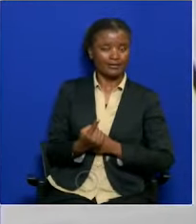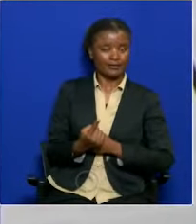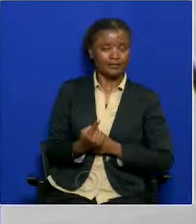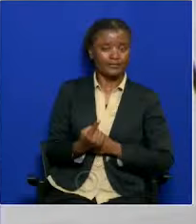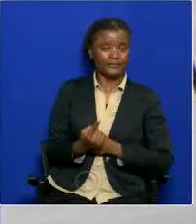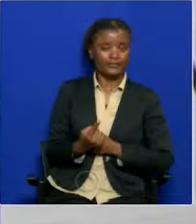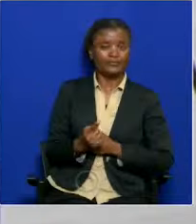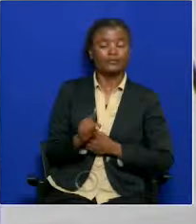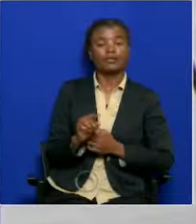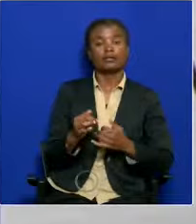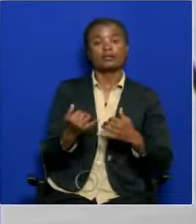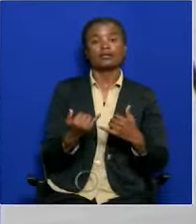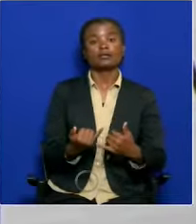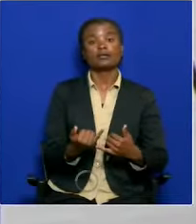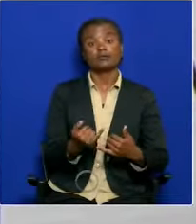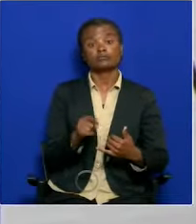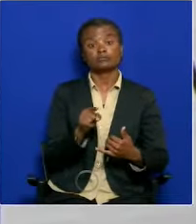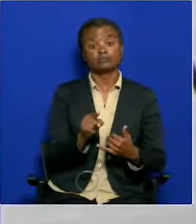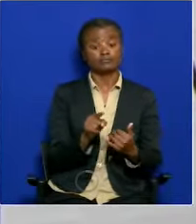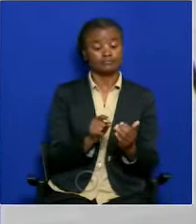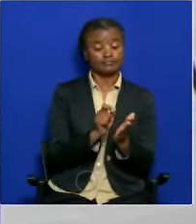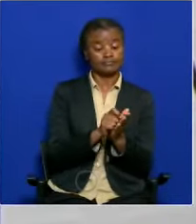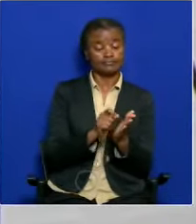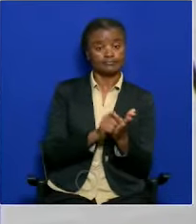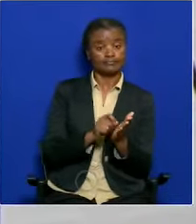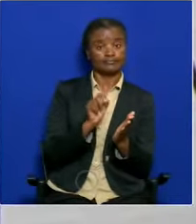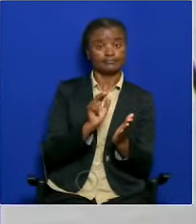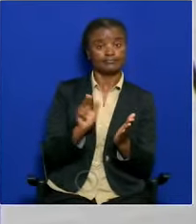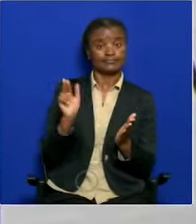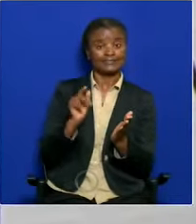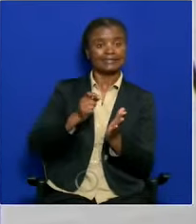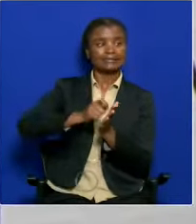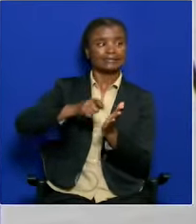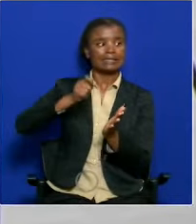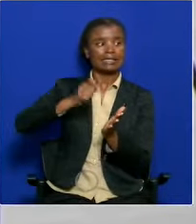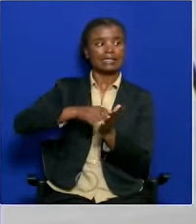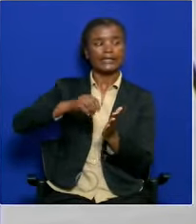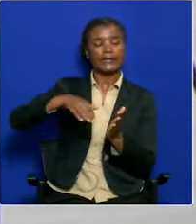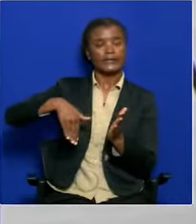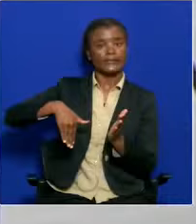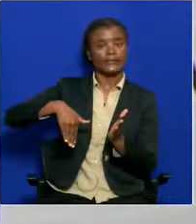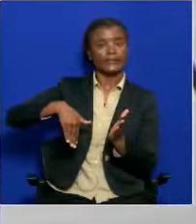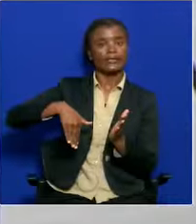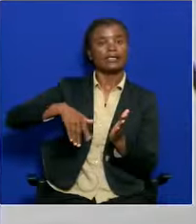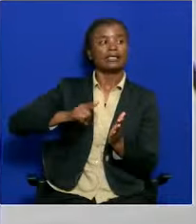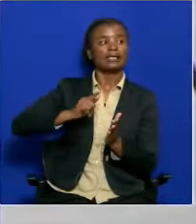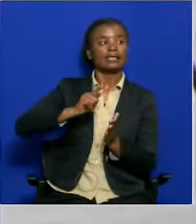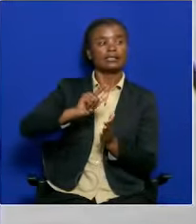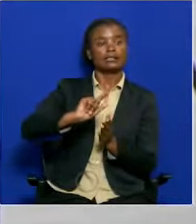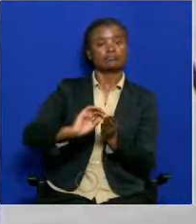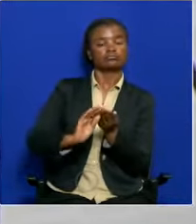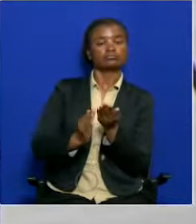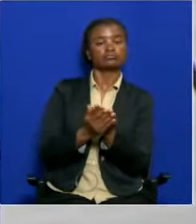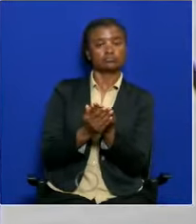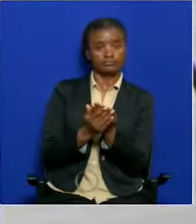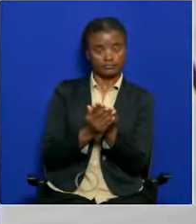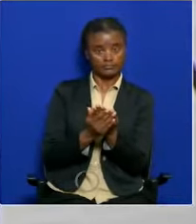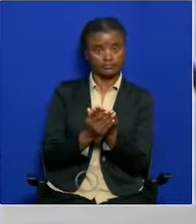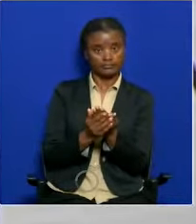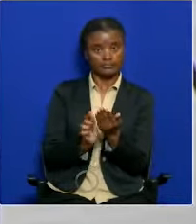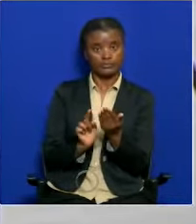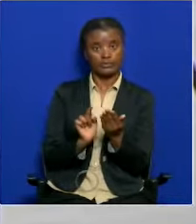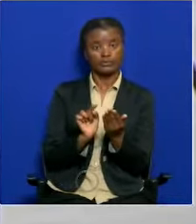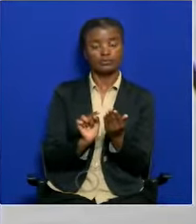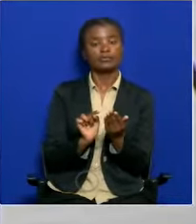and unsigned affidavit together with the later appearance of signed affidavit